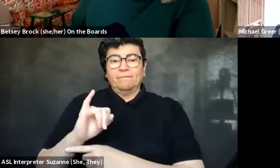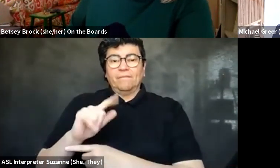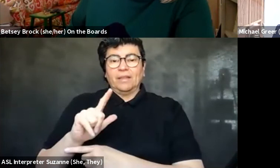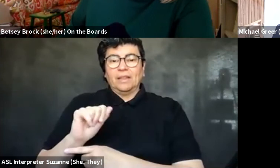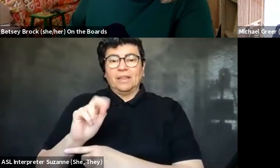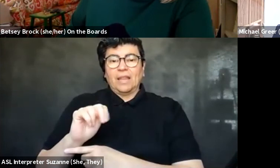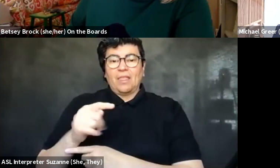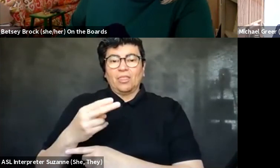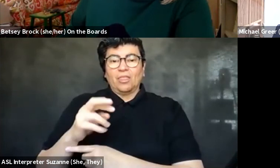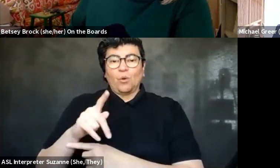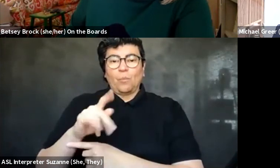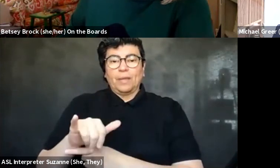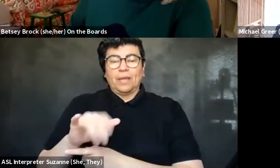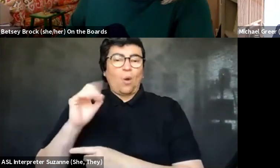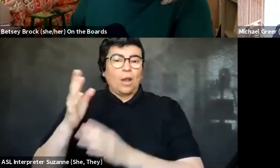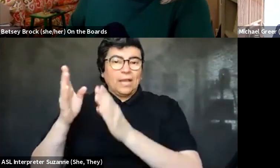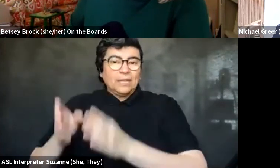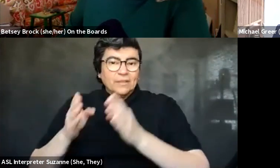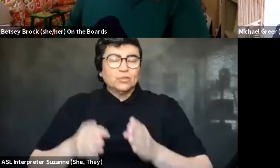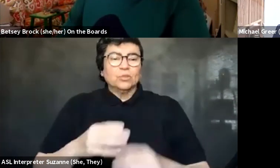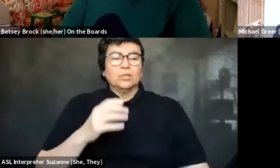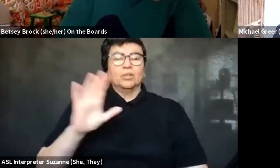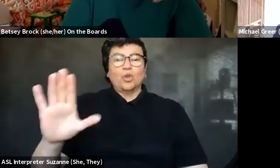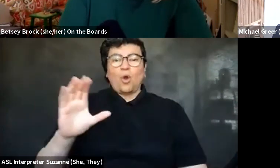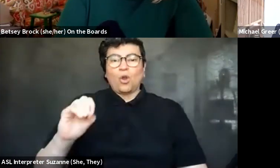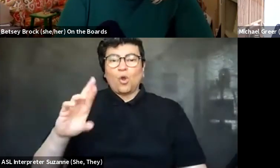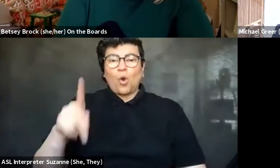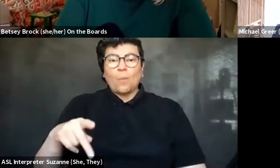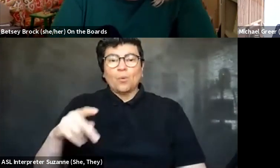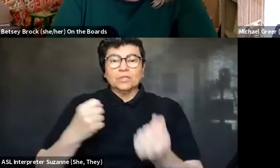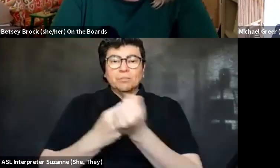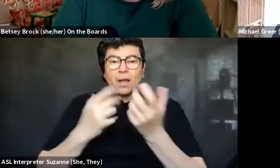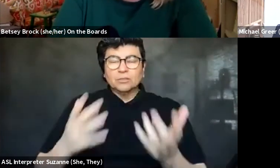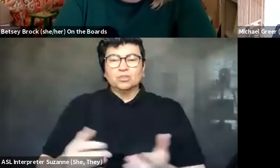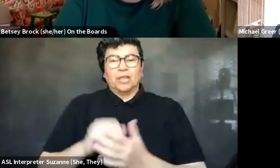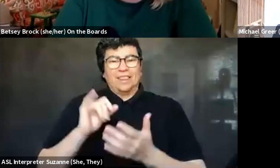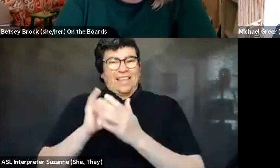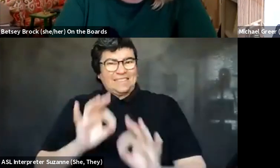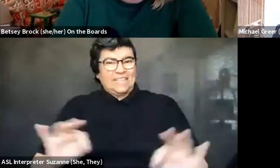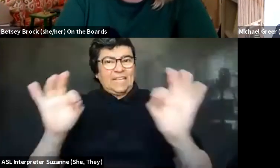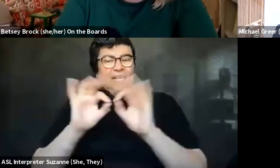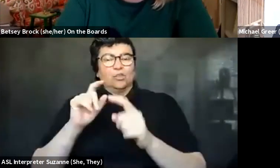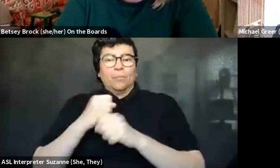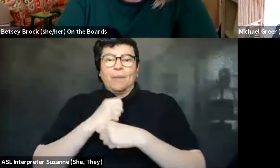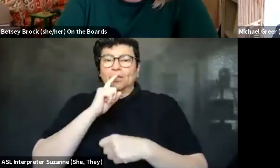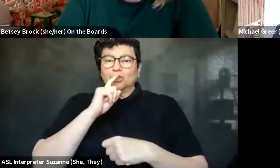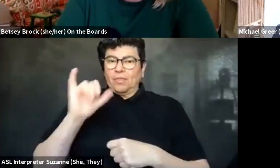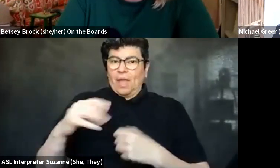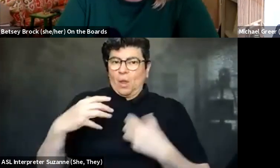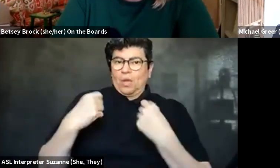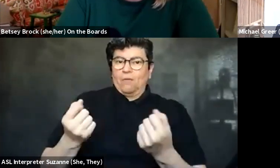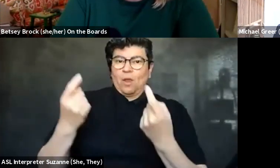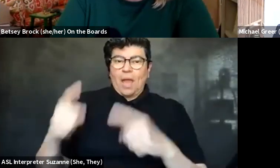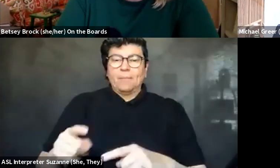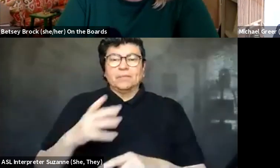individual or whether it is through your corporate sponsors, is key in making sure that this recovery happens,